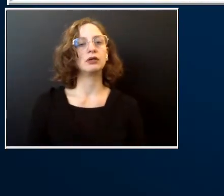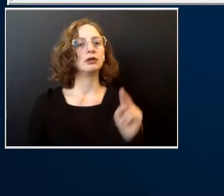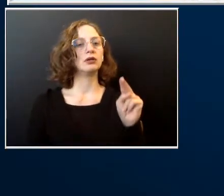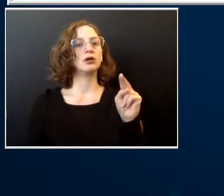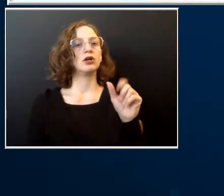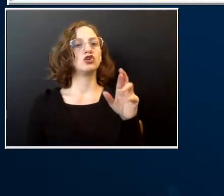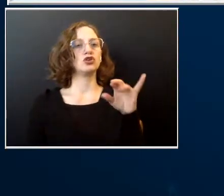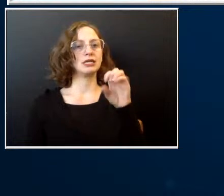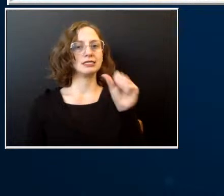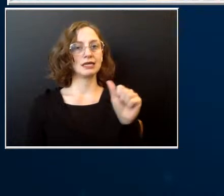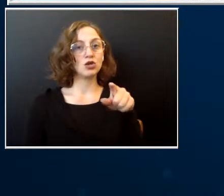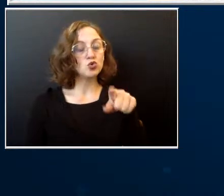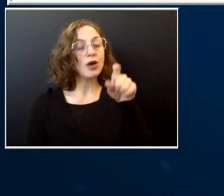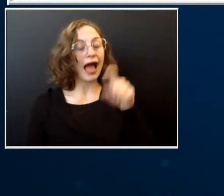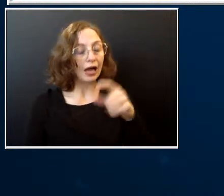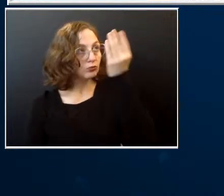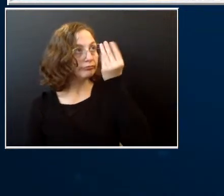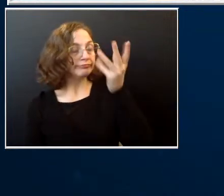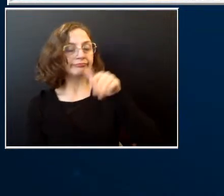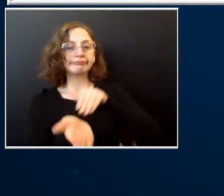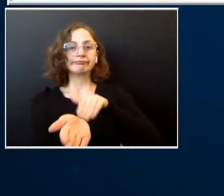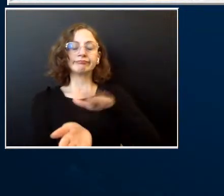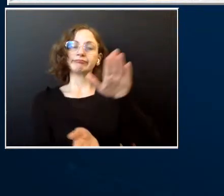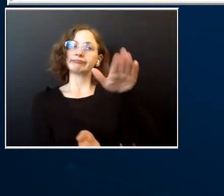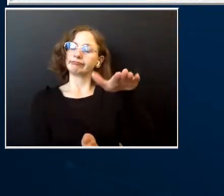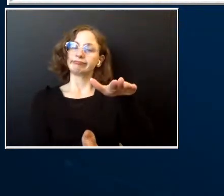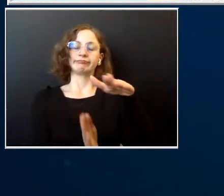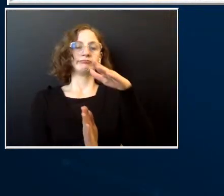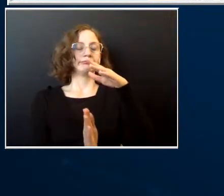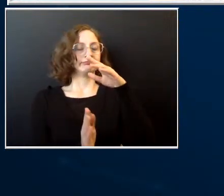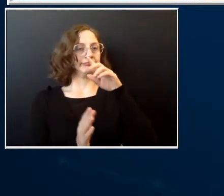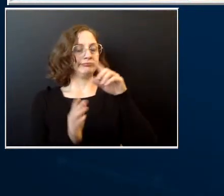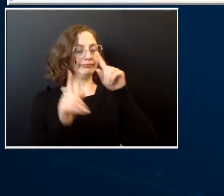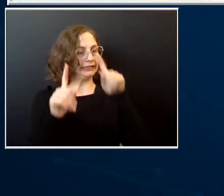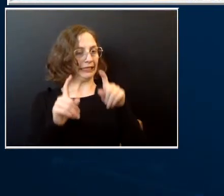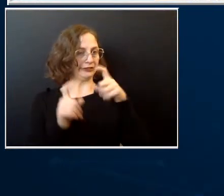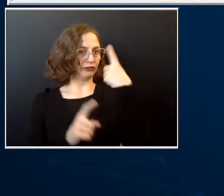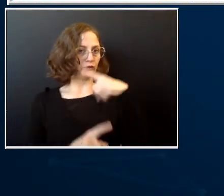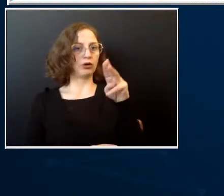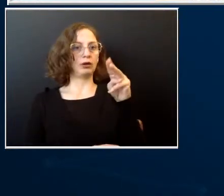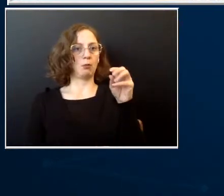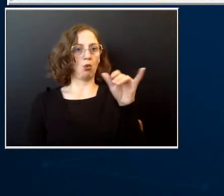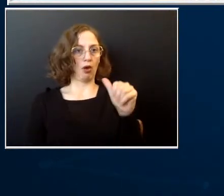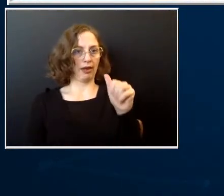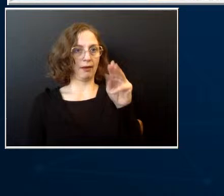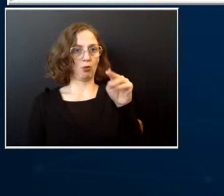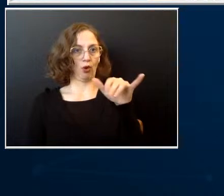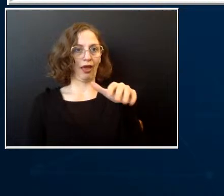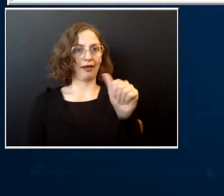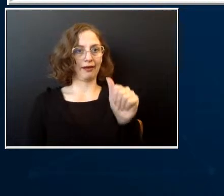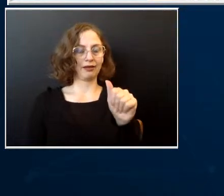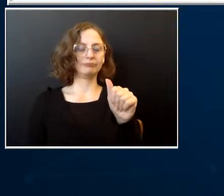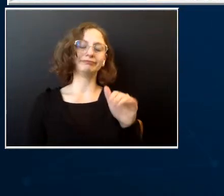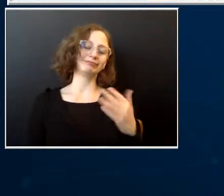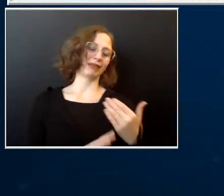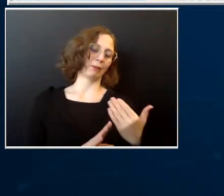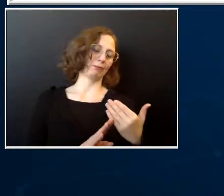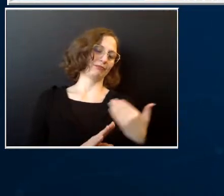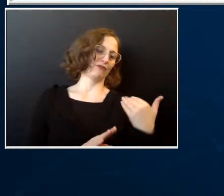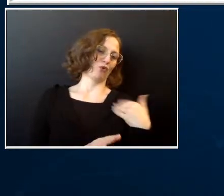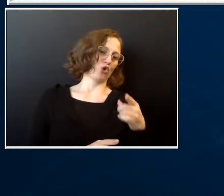doctor that they needed to check for Moya Moya. This was long before Dr. Camerata. Did that first doctor